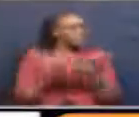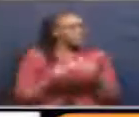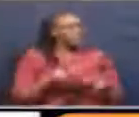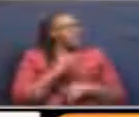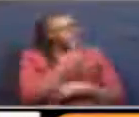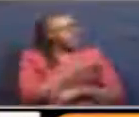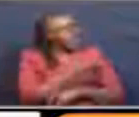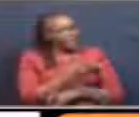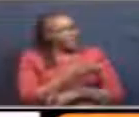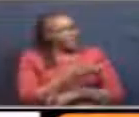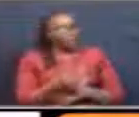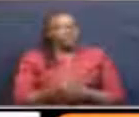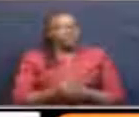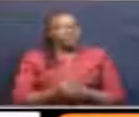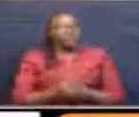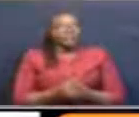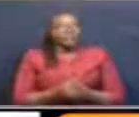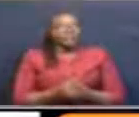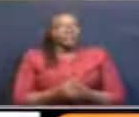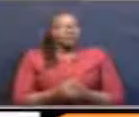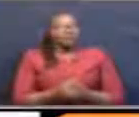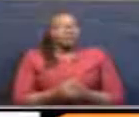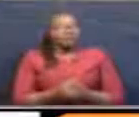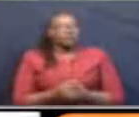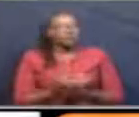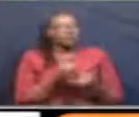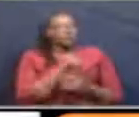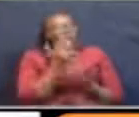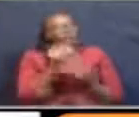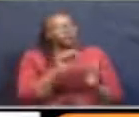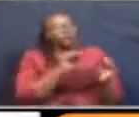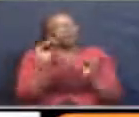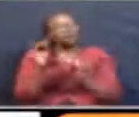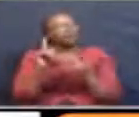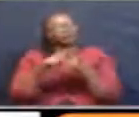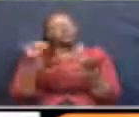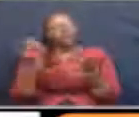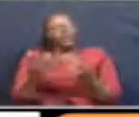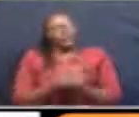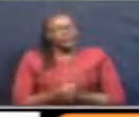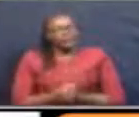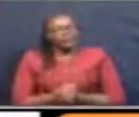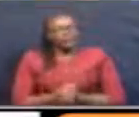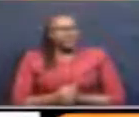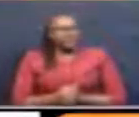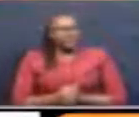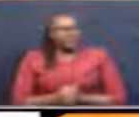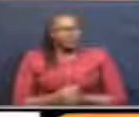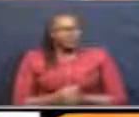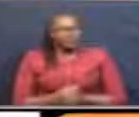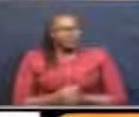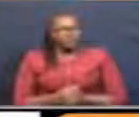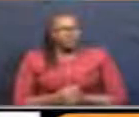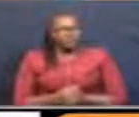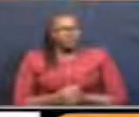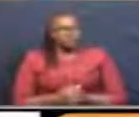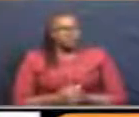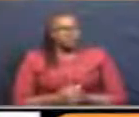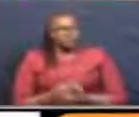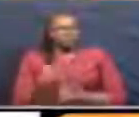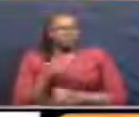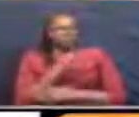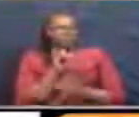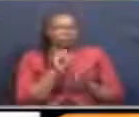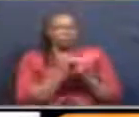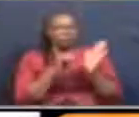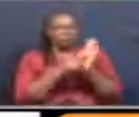years. Let me. Okay, you'll respond. But they've lived there for years. How do you expect them to move out and find a place to go? But I'll come back to